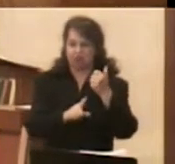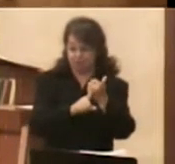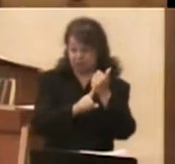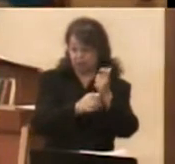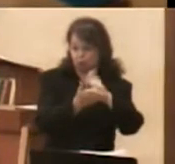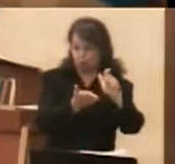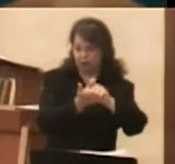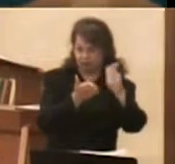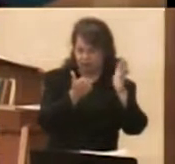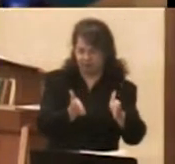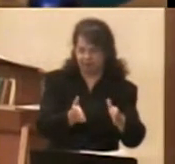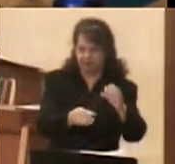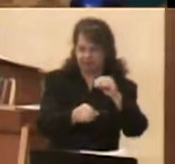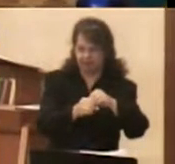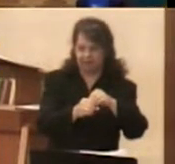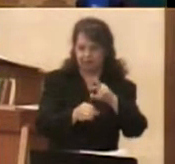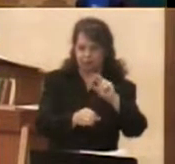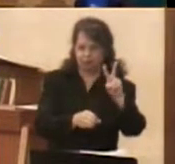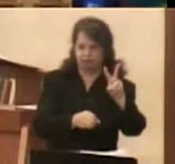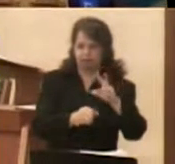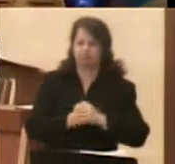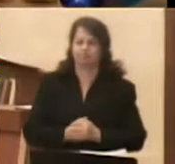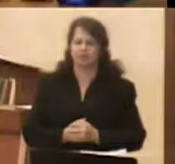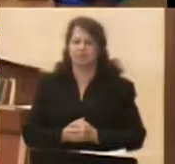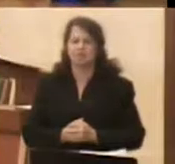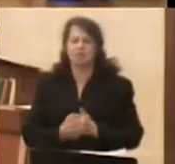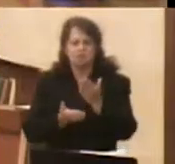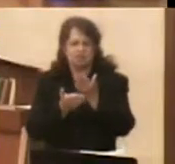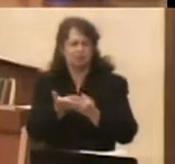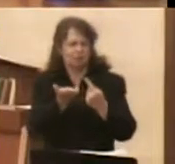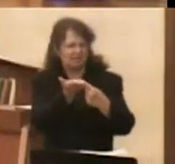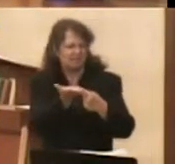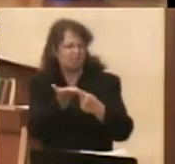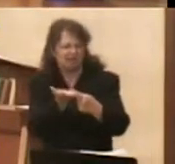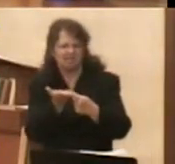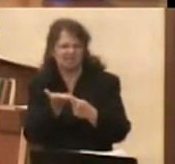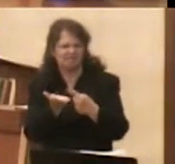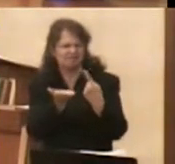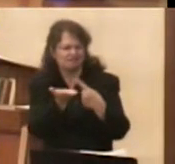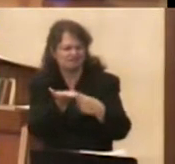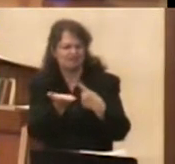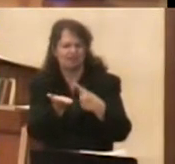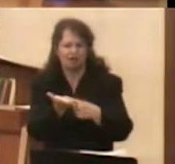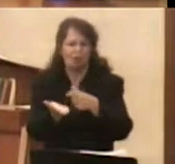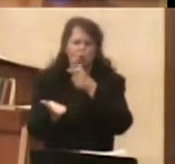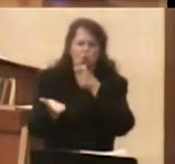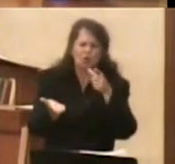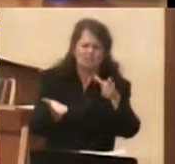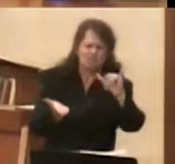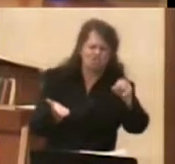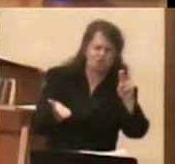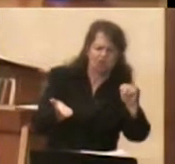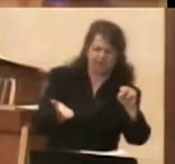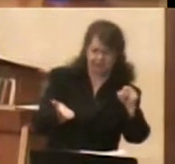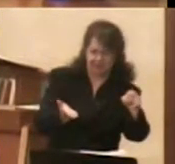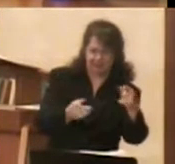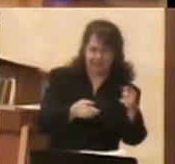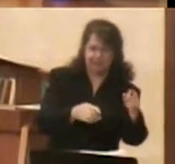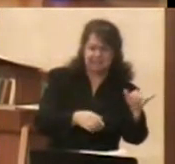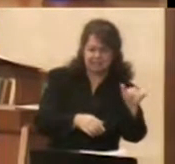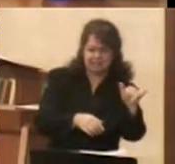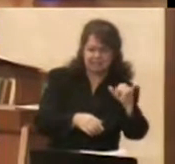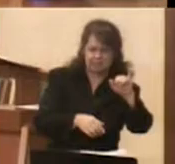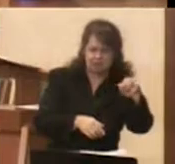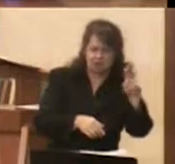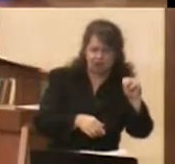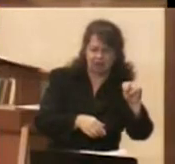there is some biblical debate over who John is, his identity. Is he the same John who wrote the Gospel of John,